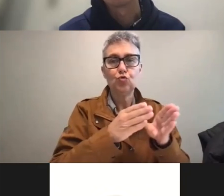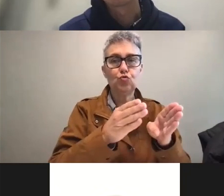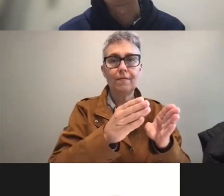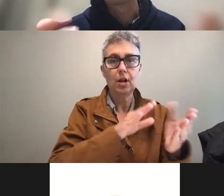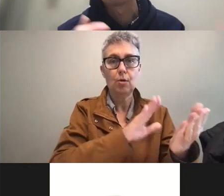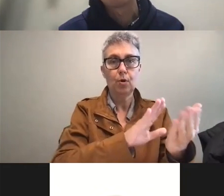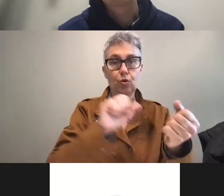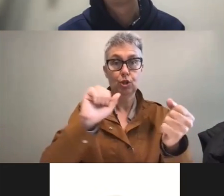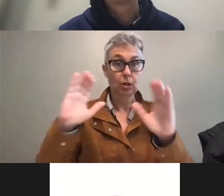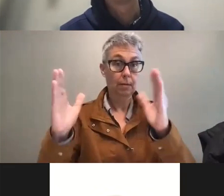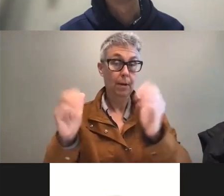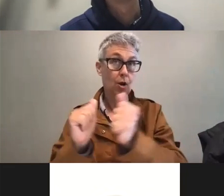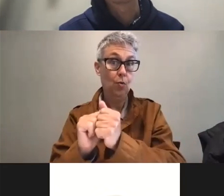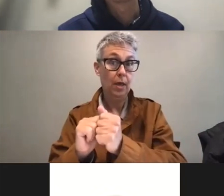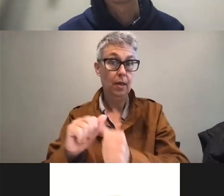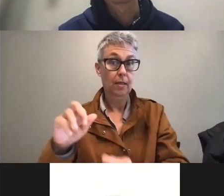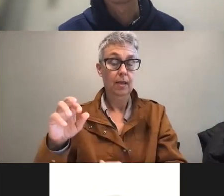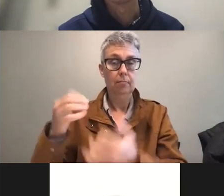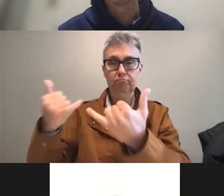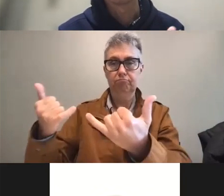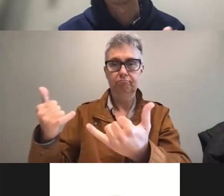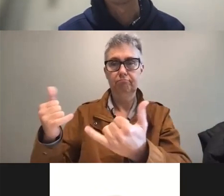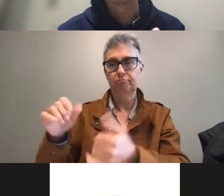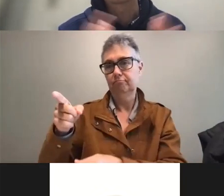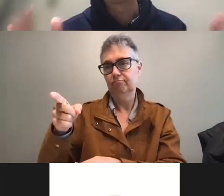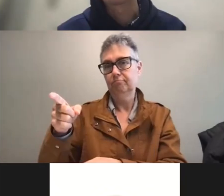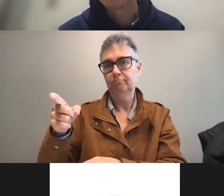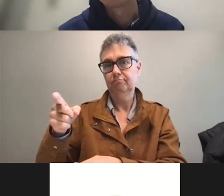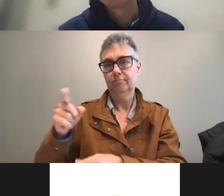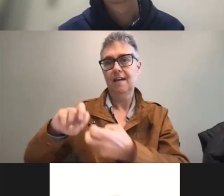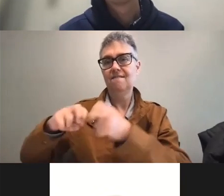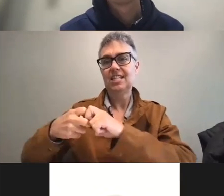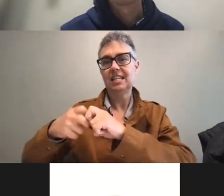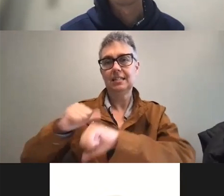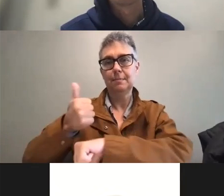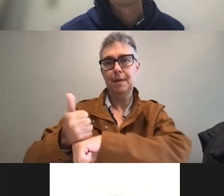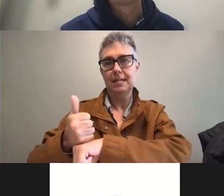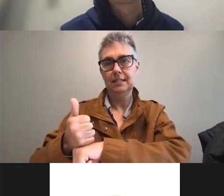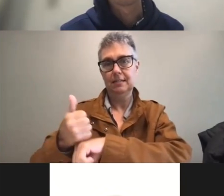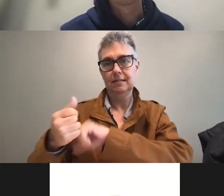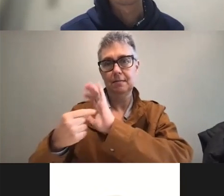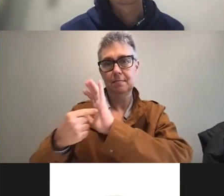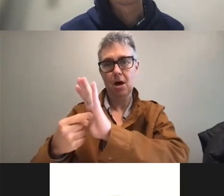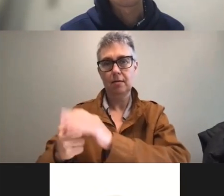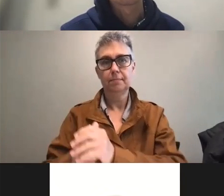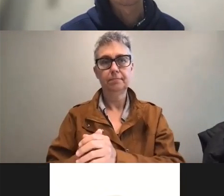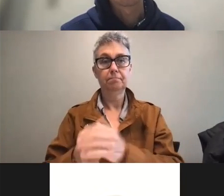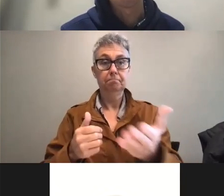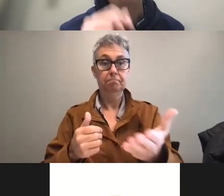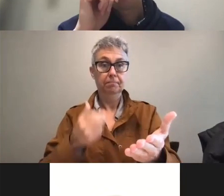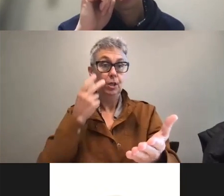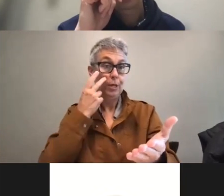perform compare with existing, physics-based models? And you can see